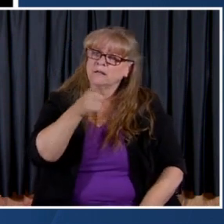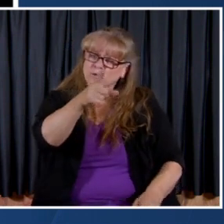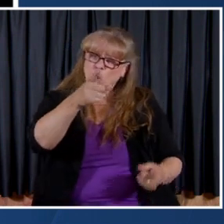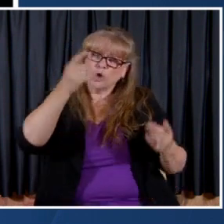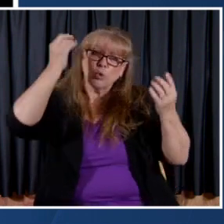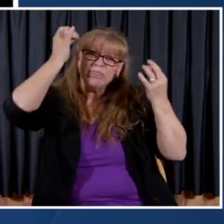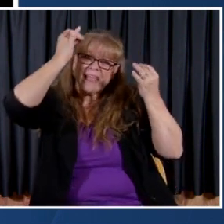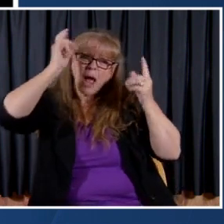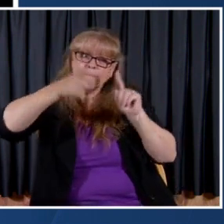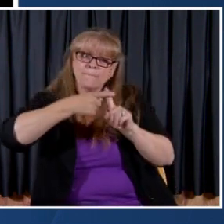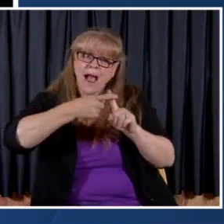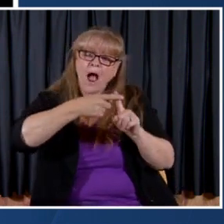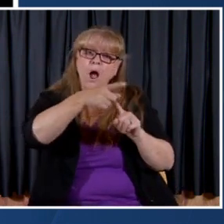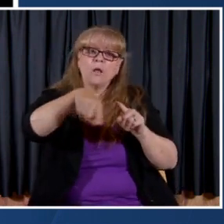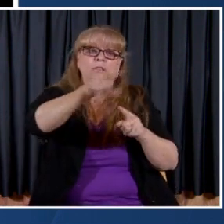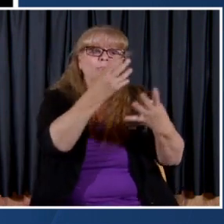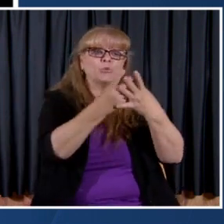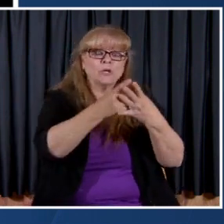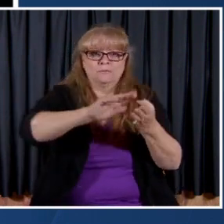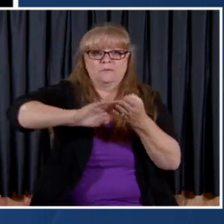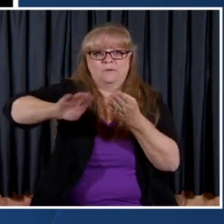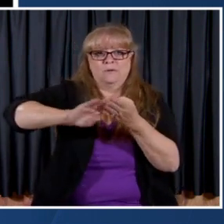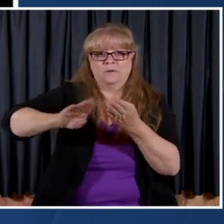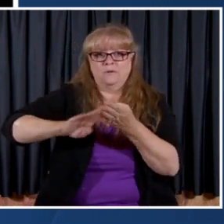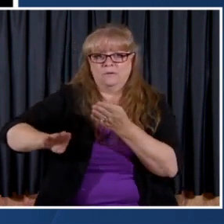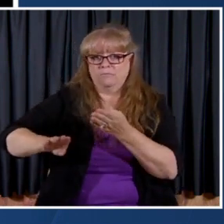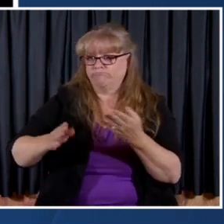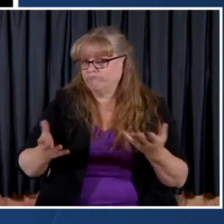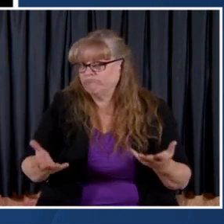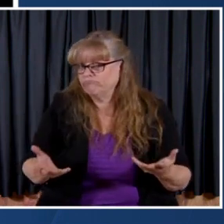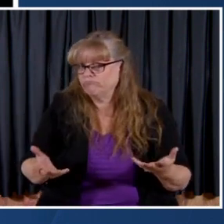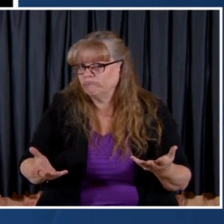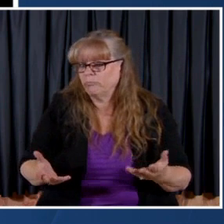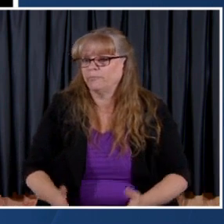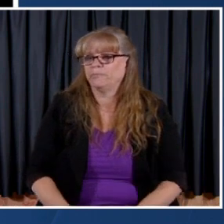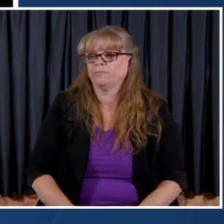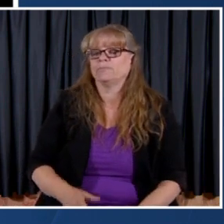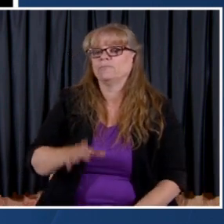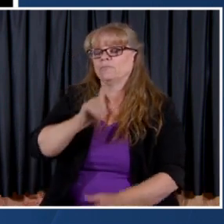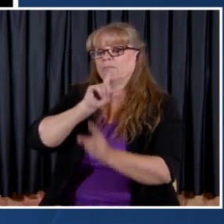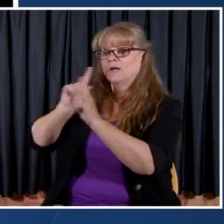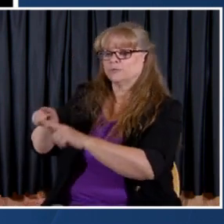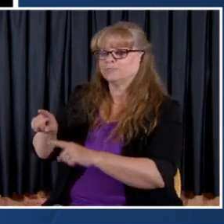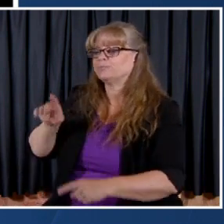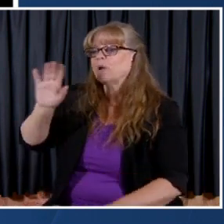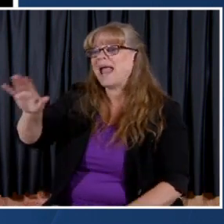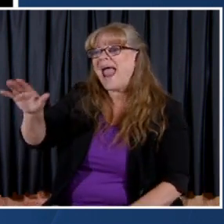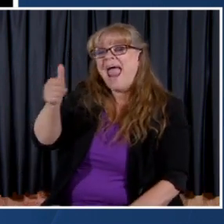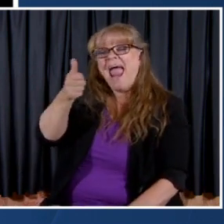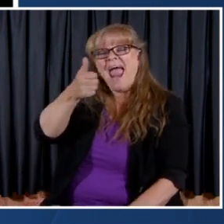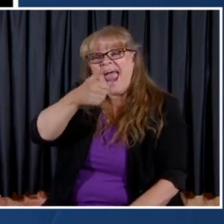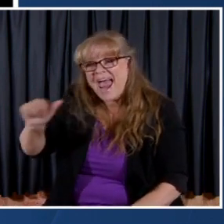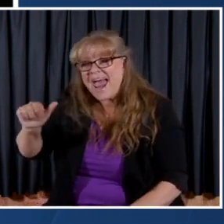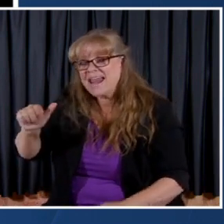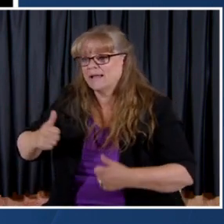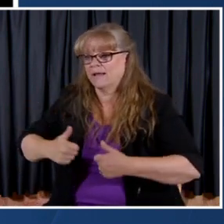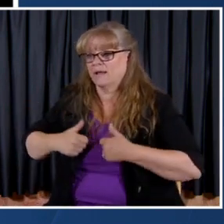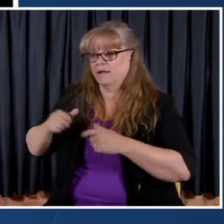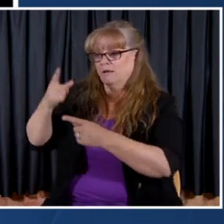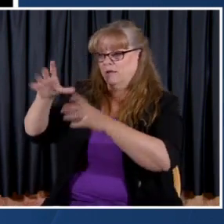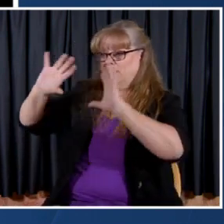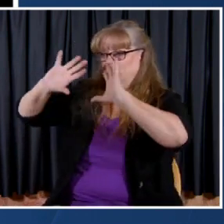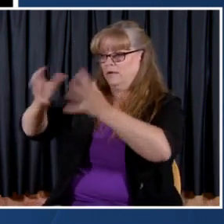Any congregate living facility is vulnerable for an outbreak. It's nothing unique about prisons. It could be